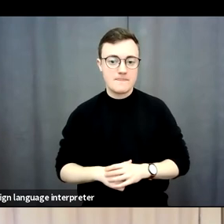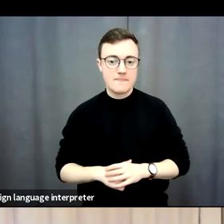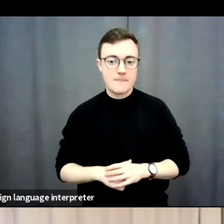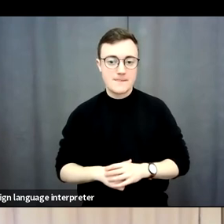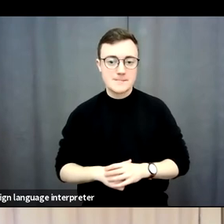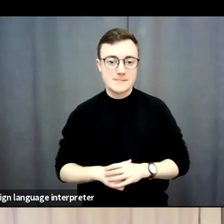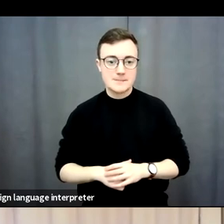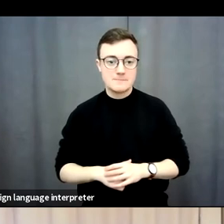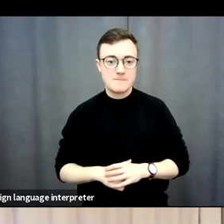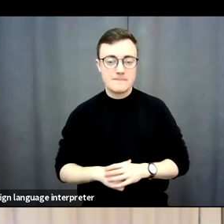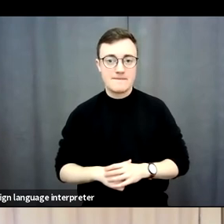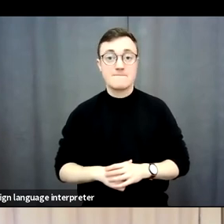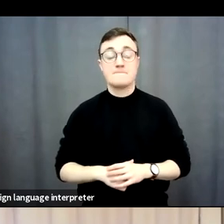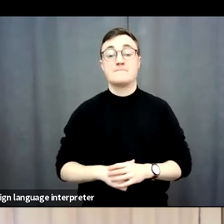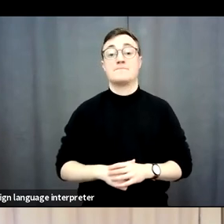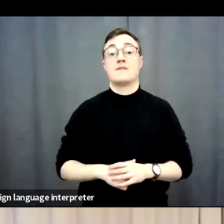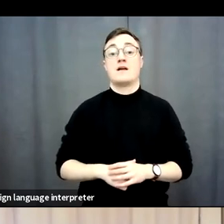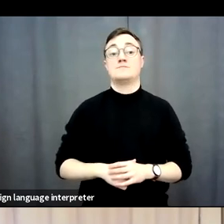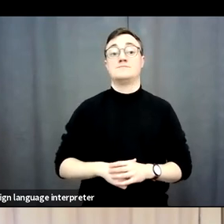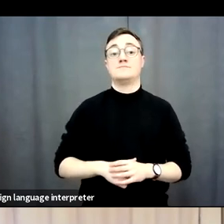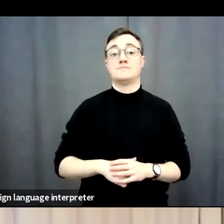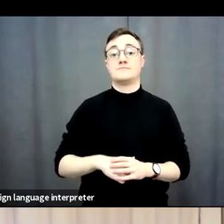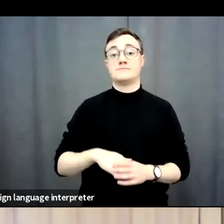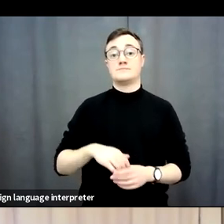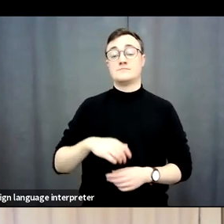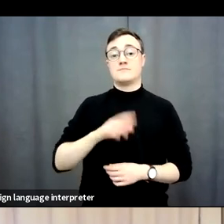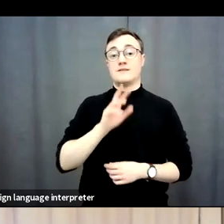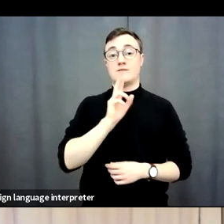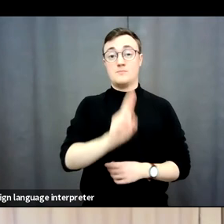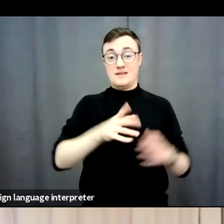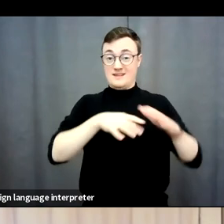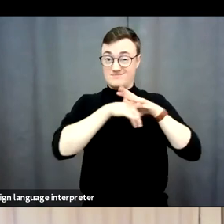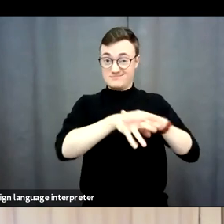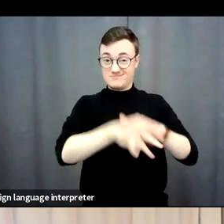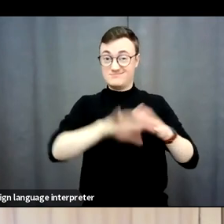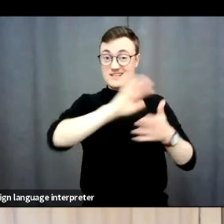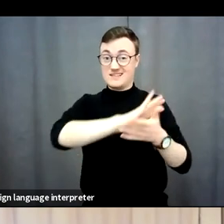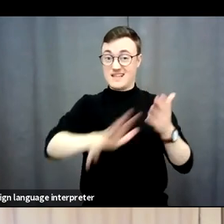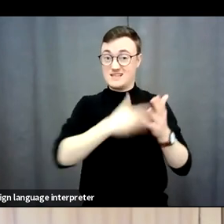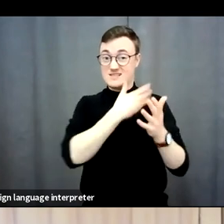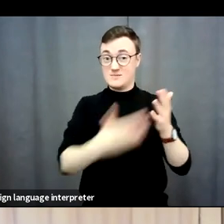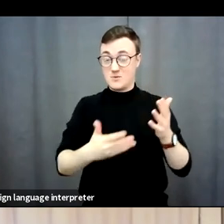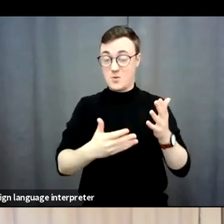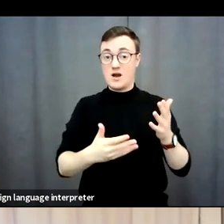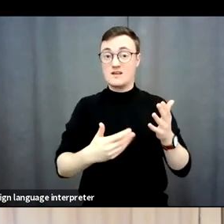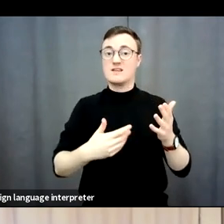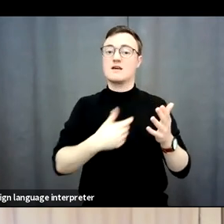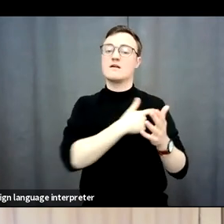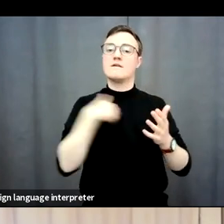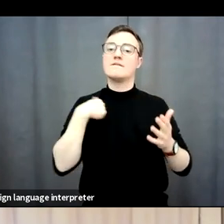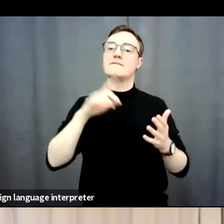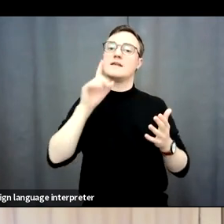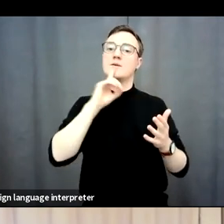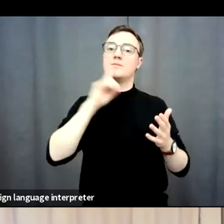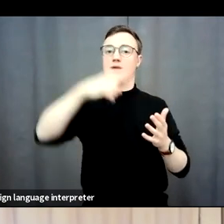thought historically that it would be the tactile sign language that should be the first language, not the mother tongue, but the